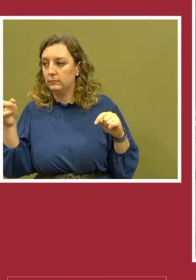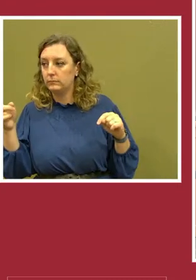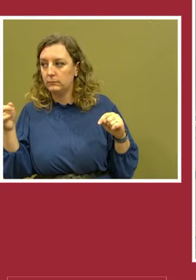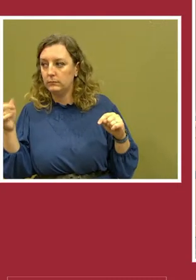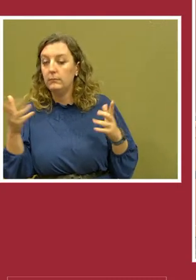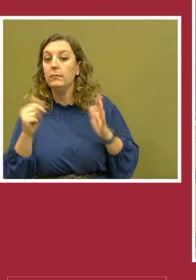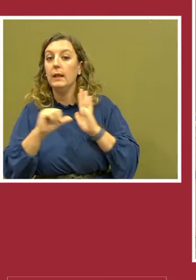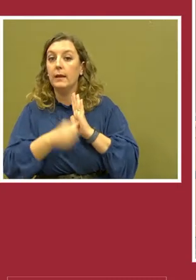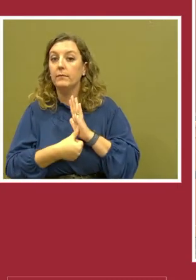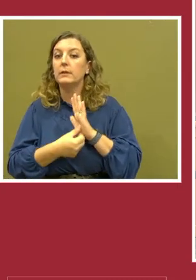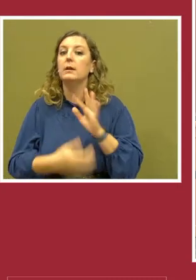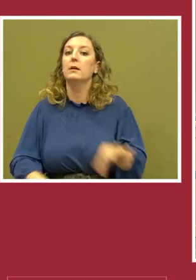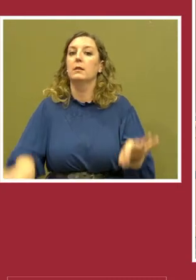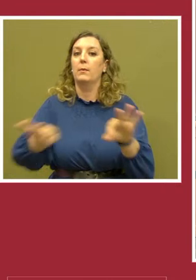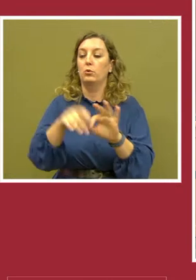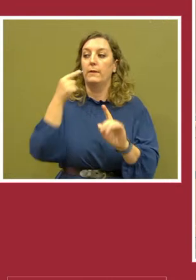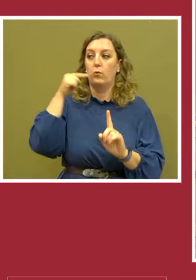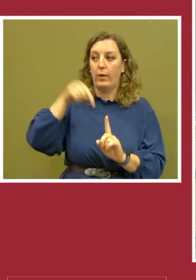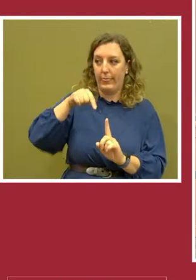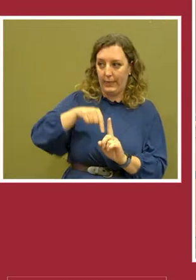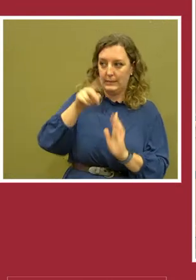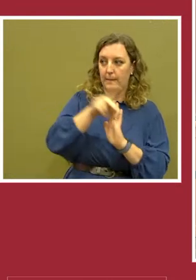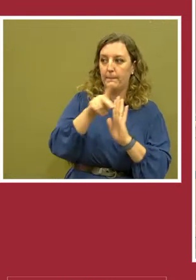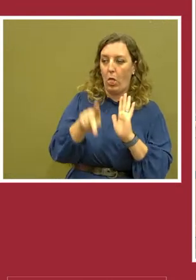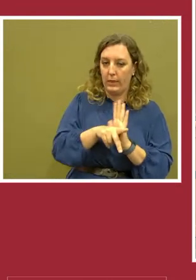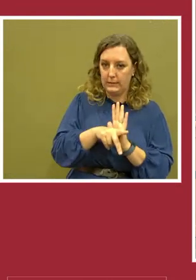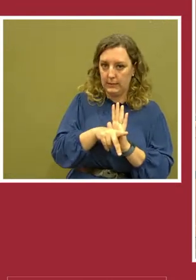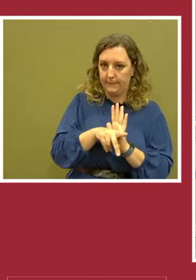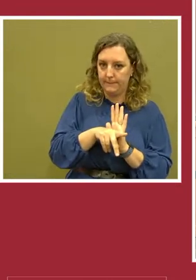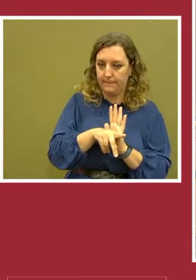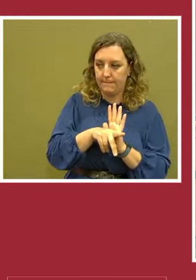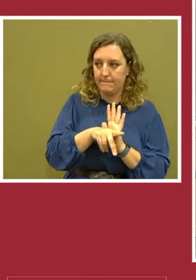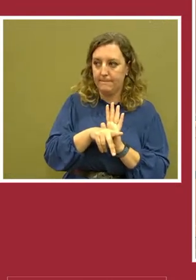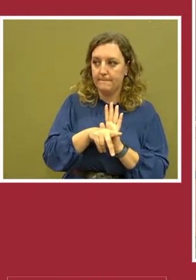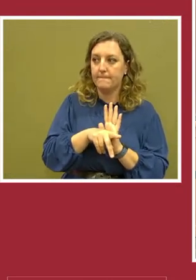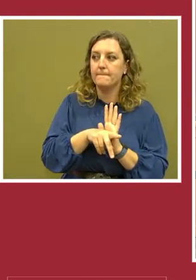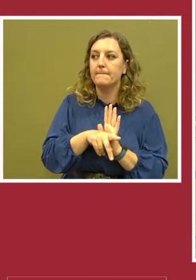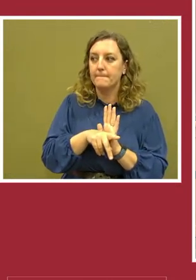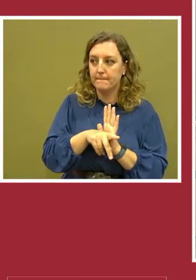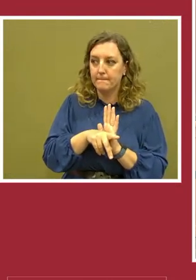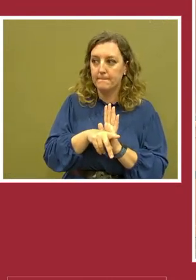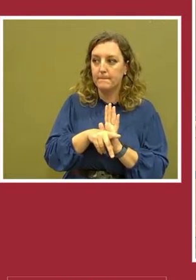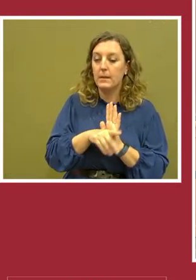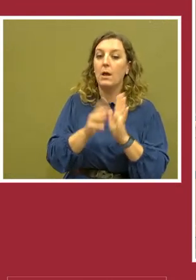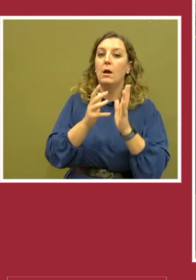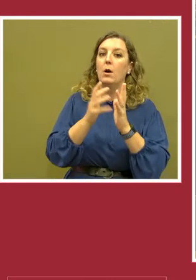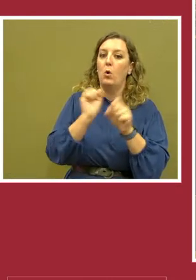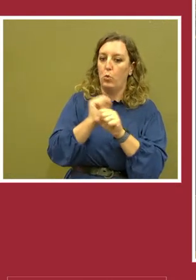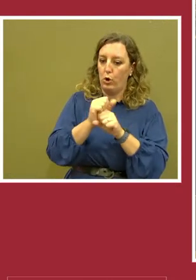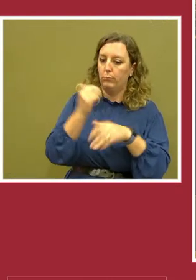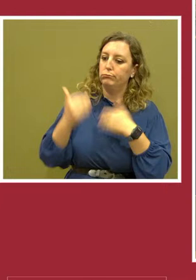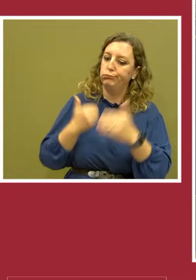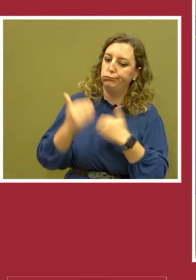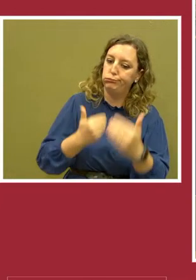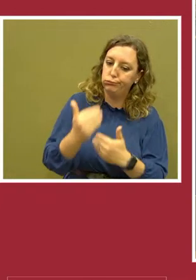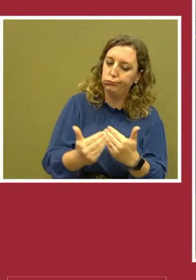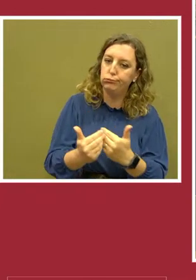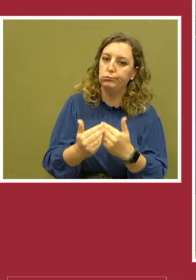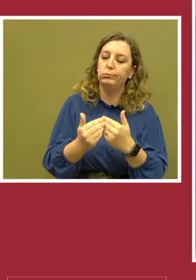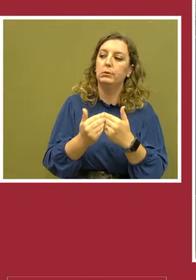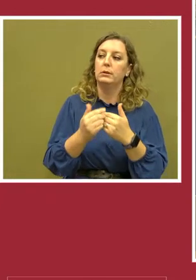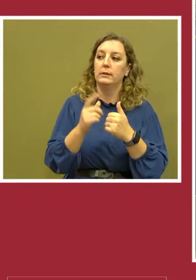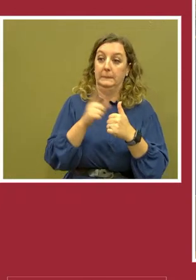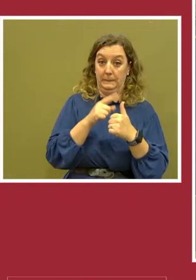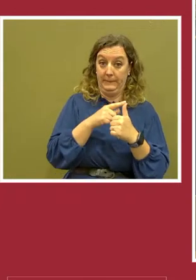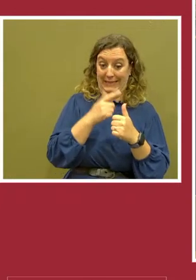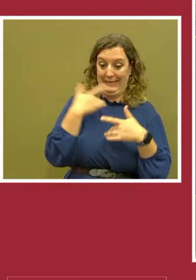want to emphasize the importance of this particular policy. Mm-hmm. This is this was a large work in progress, and we're, number one, we